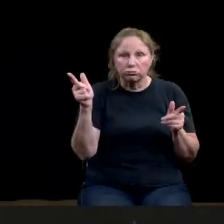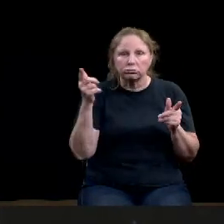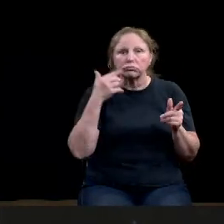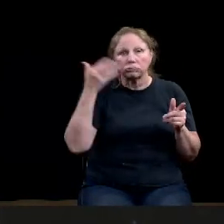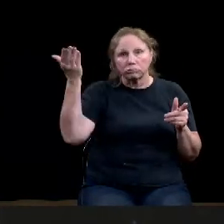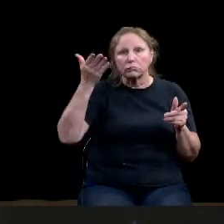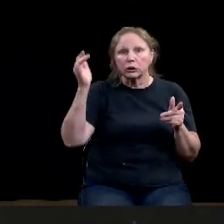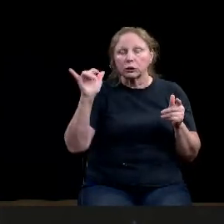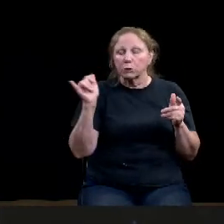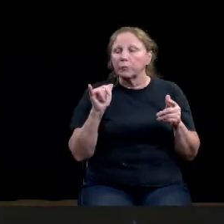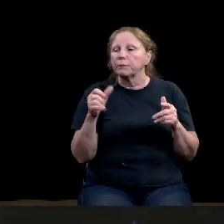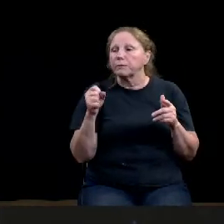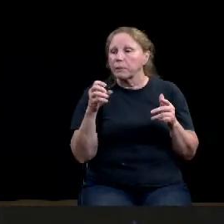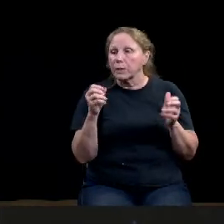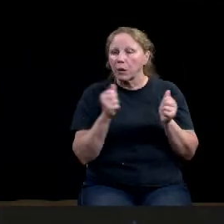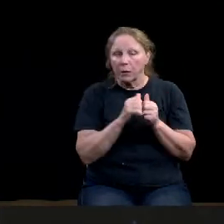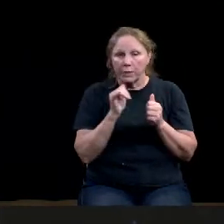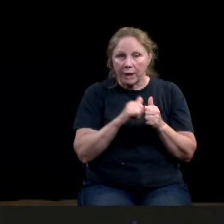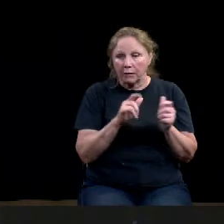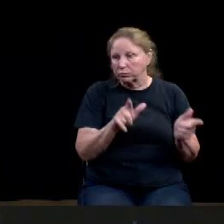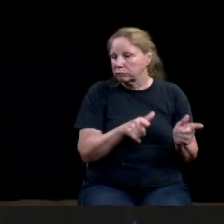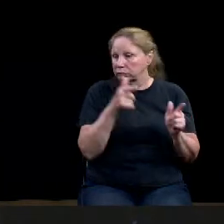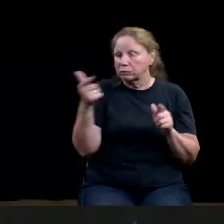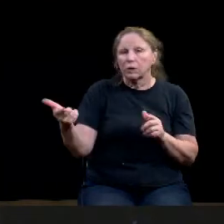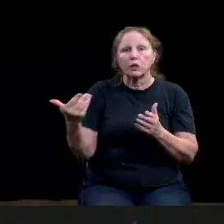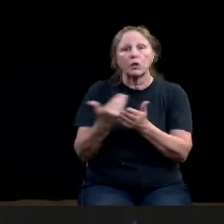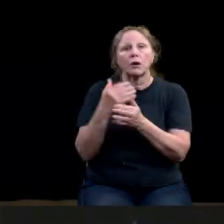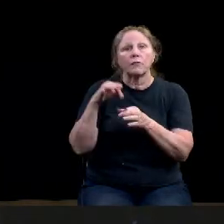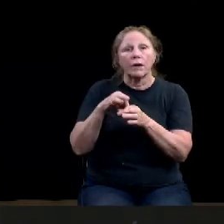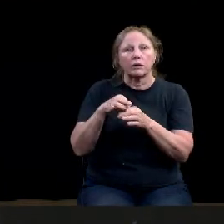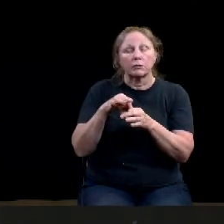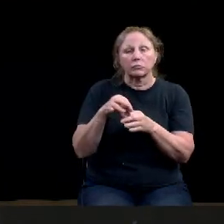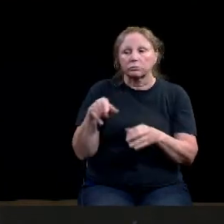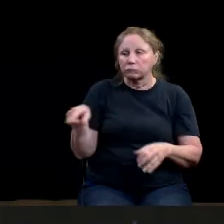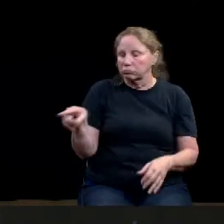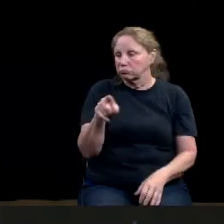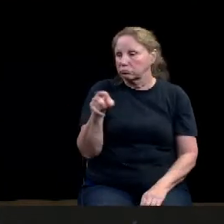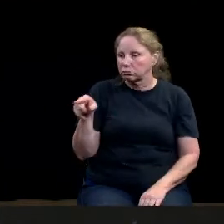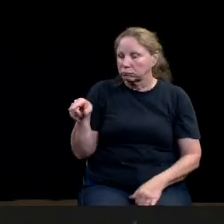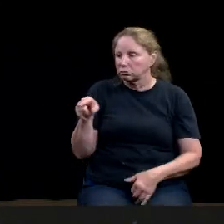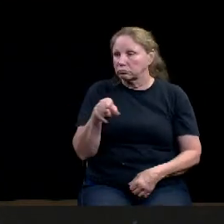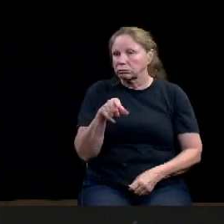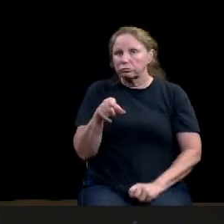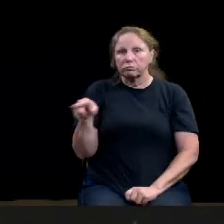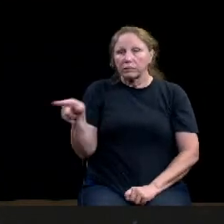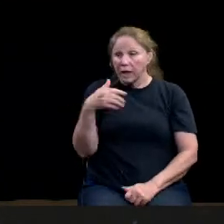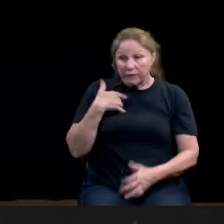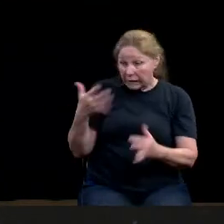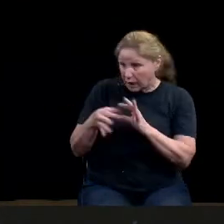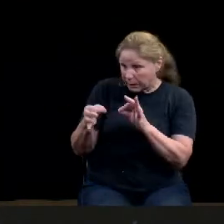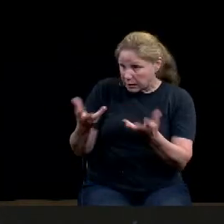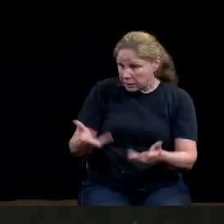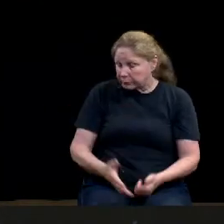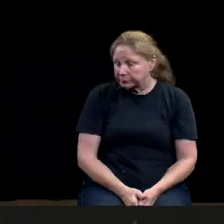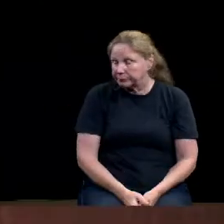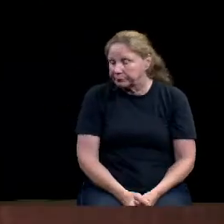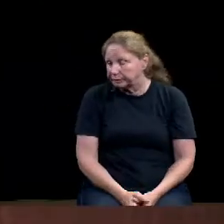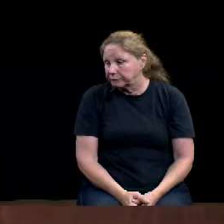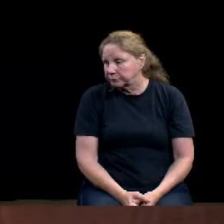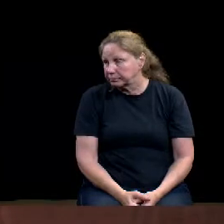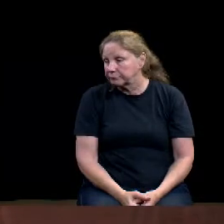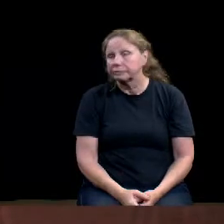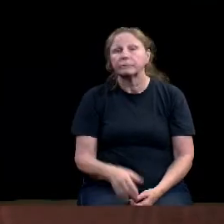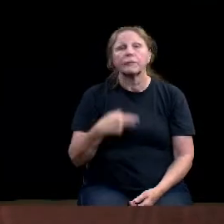remarks. This is Holmes. I'll go first here. I was, just elected there a couple weeks ago. I want to thank